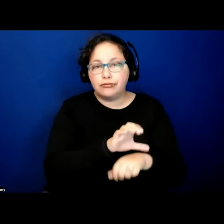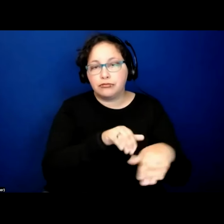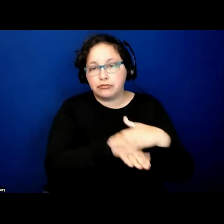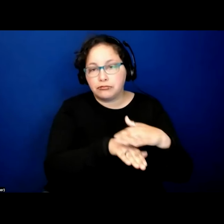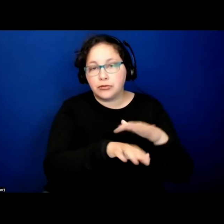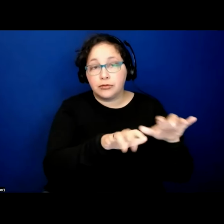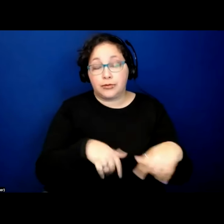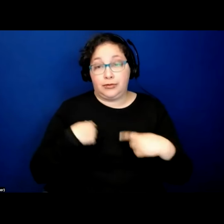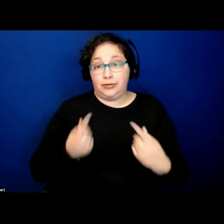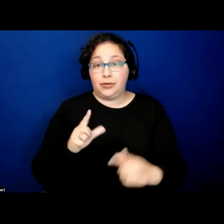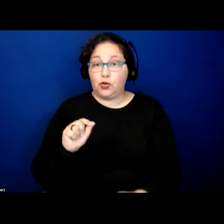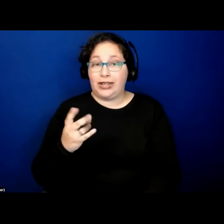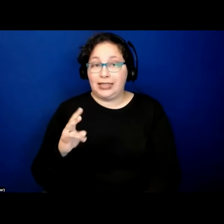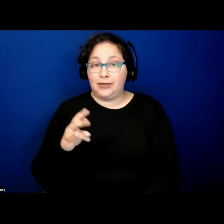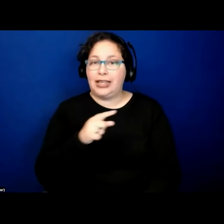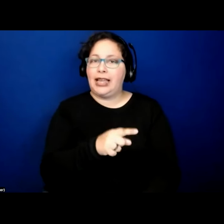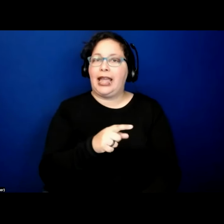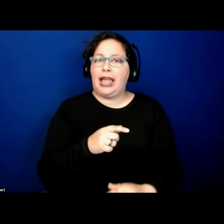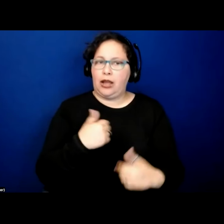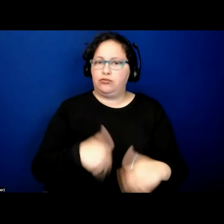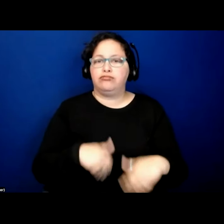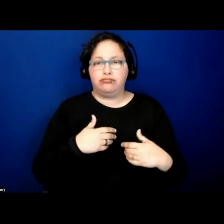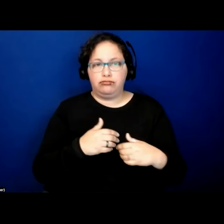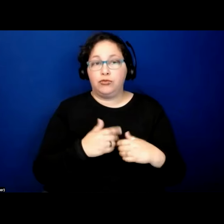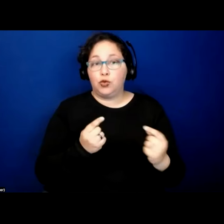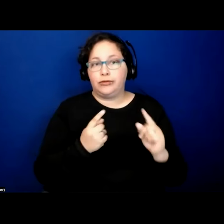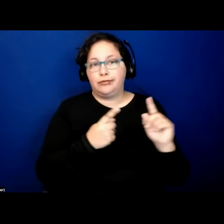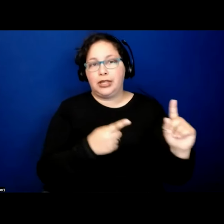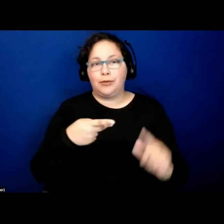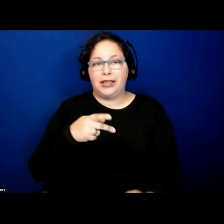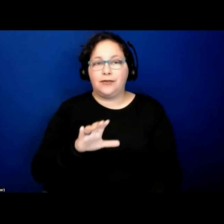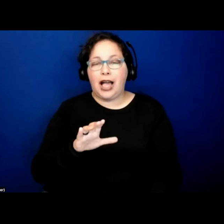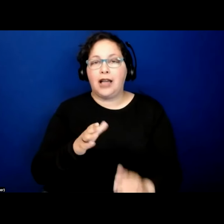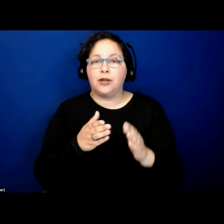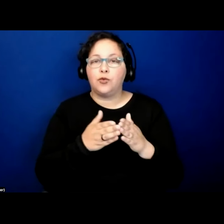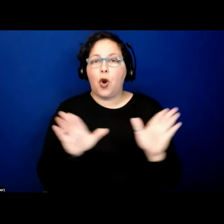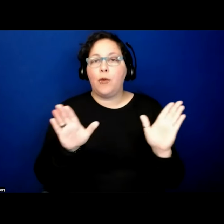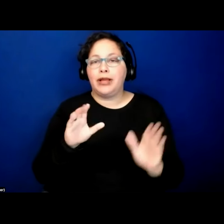Since 2017, he has been contributing to the p5.js open source project,